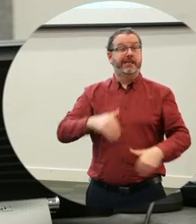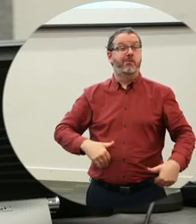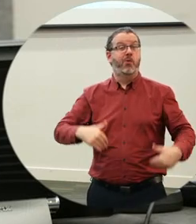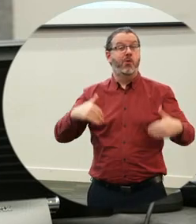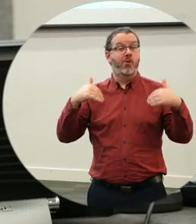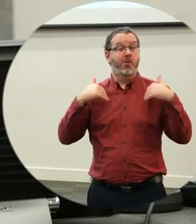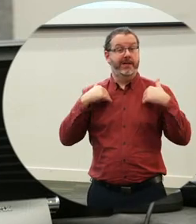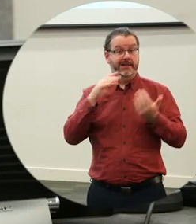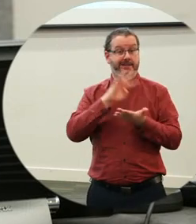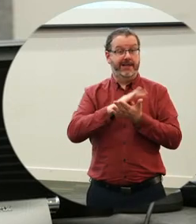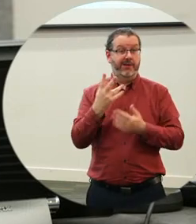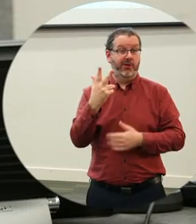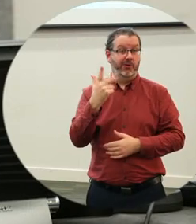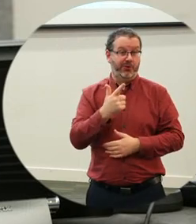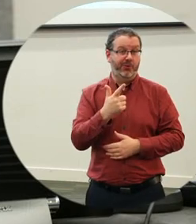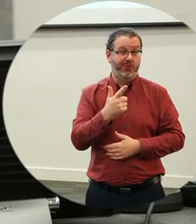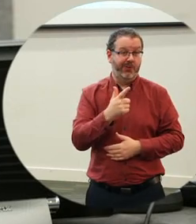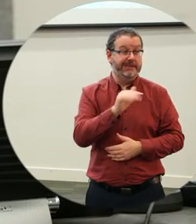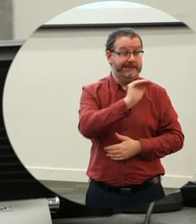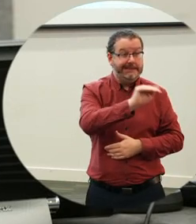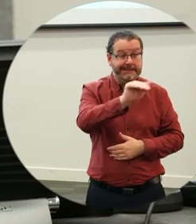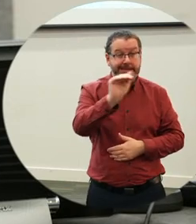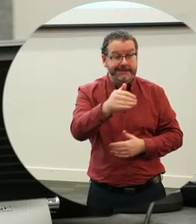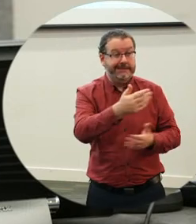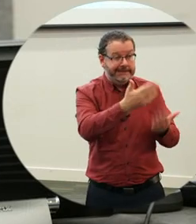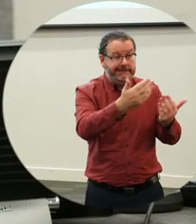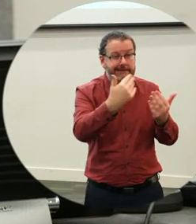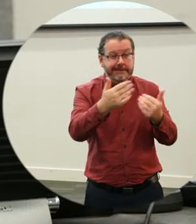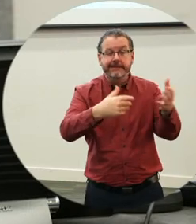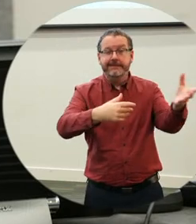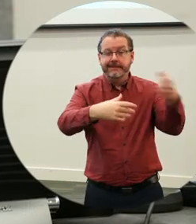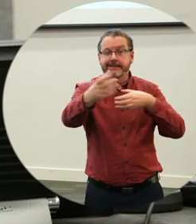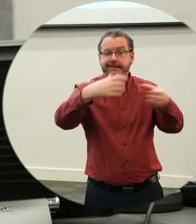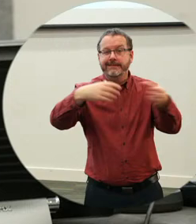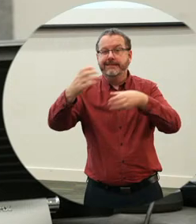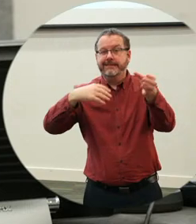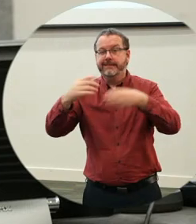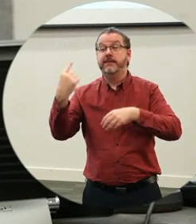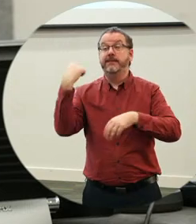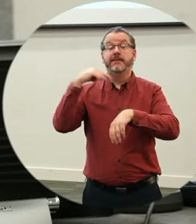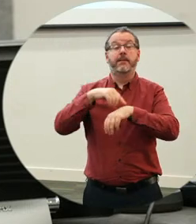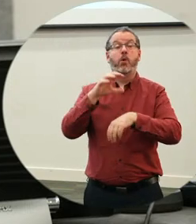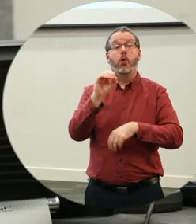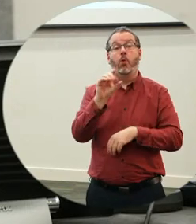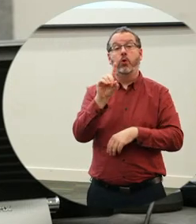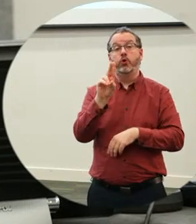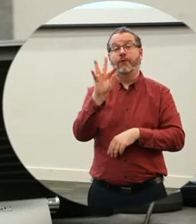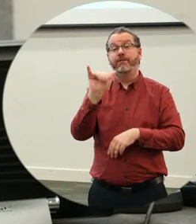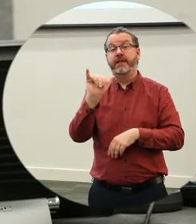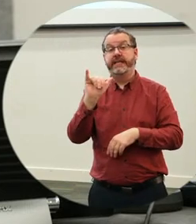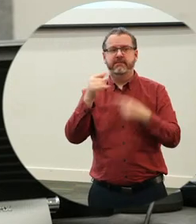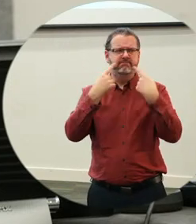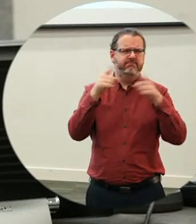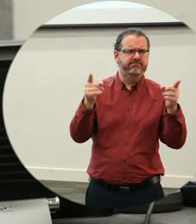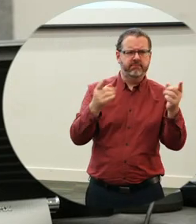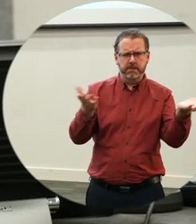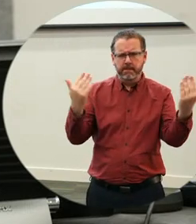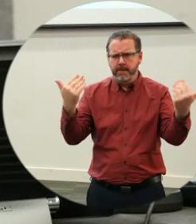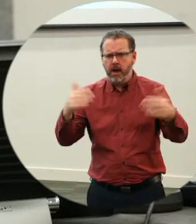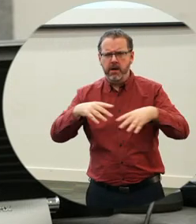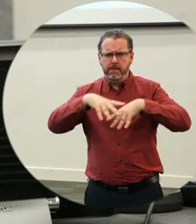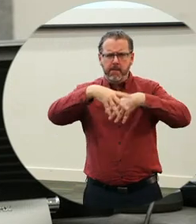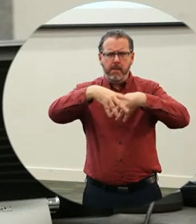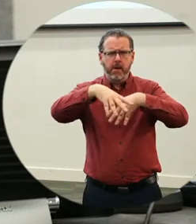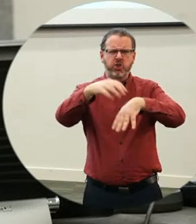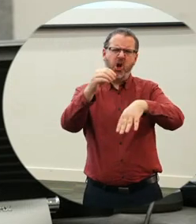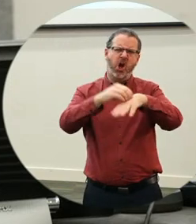in 1932, when O'Duffy proposed to do a march on Leinster House, and